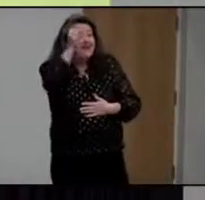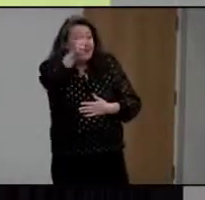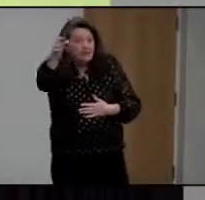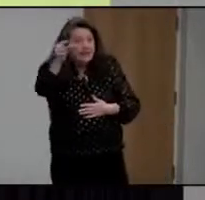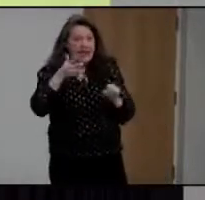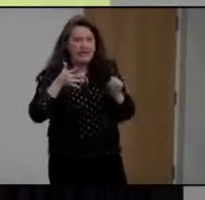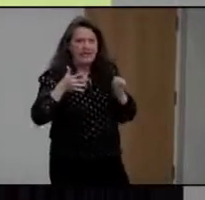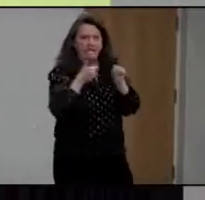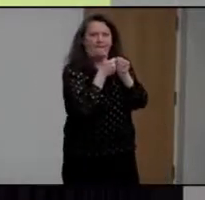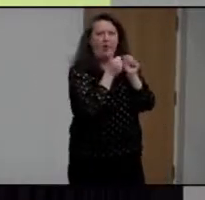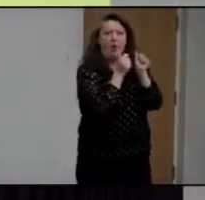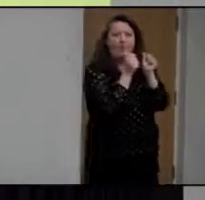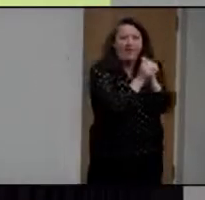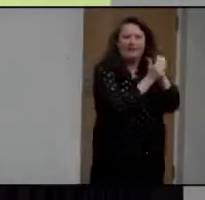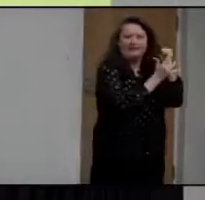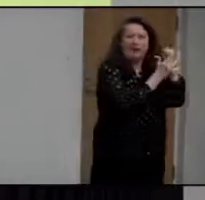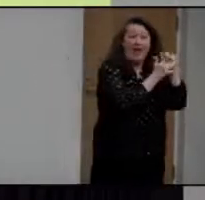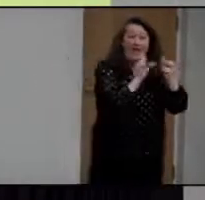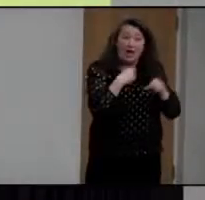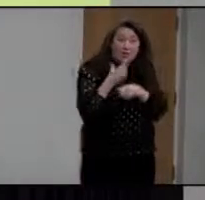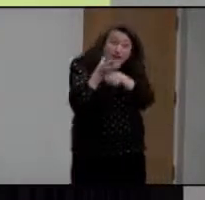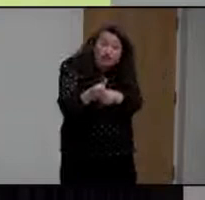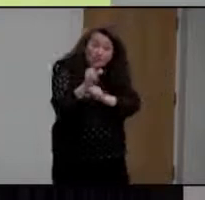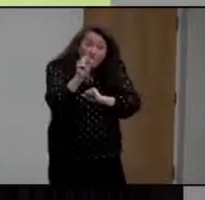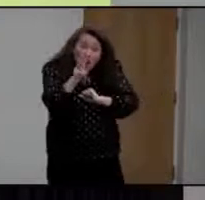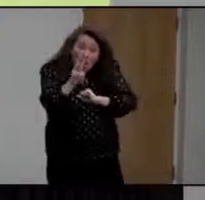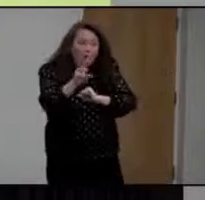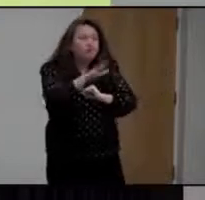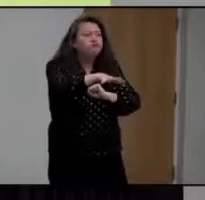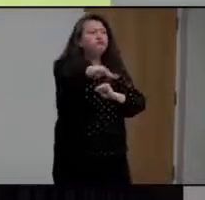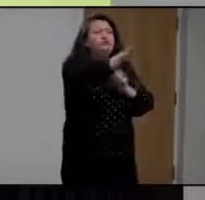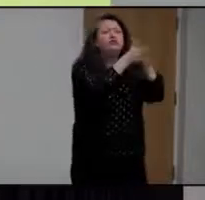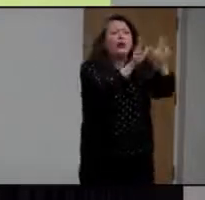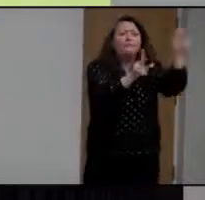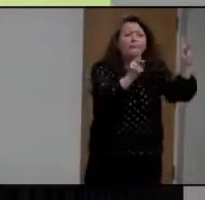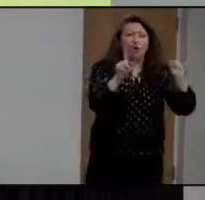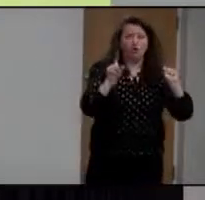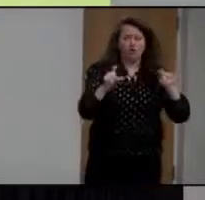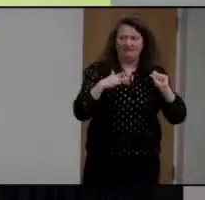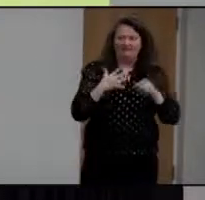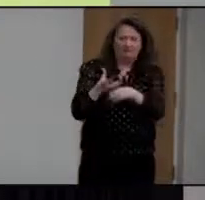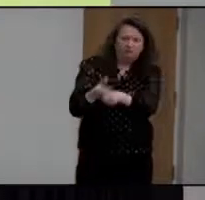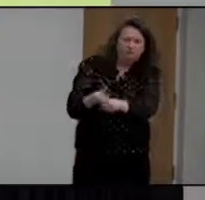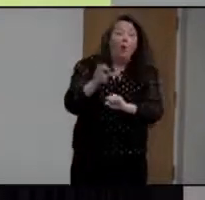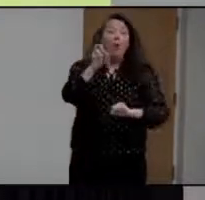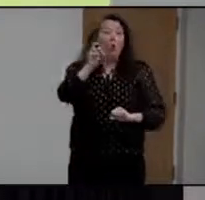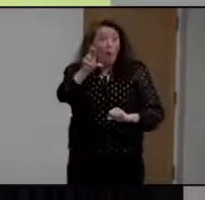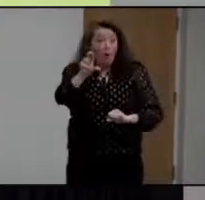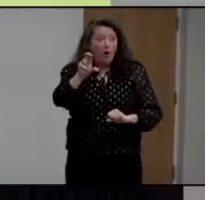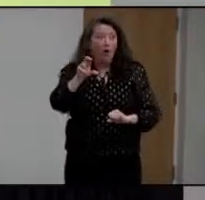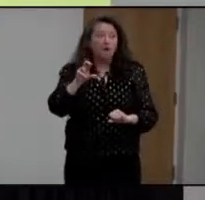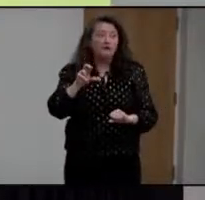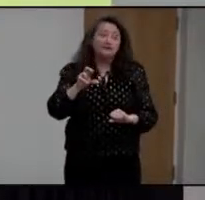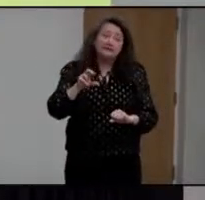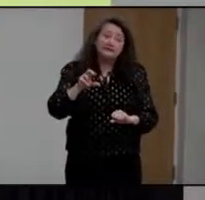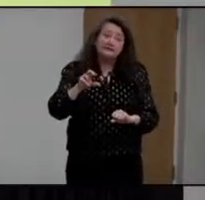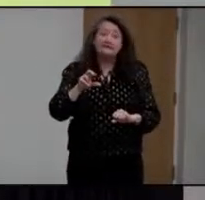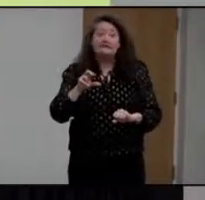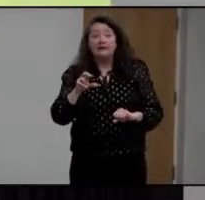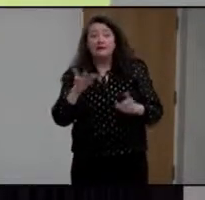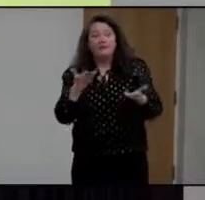we trust the rule of law? Should people be concerned? Should people surrender their sense of privacy? Is that a generational thing,